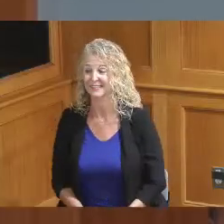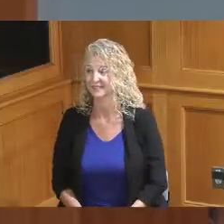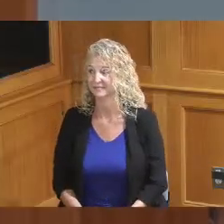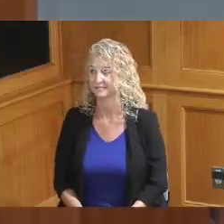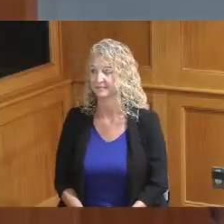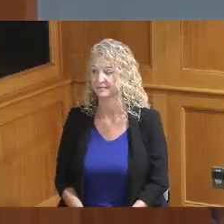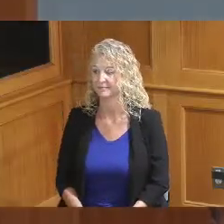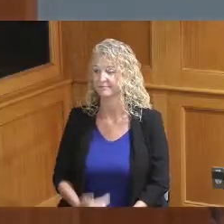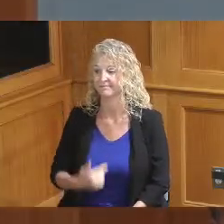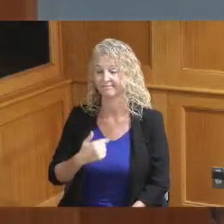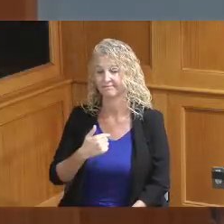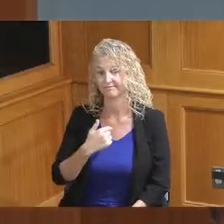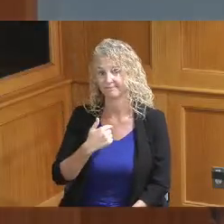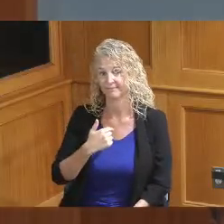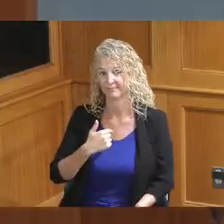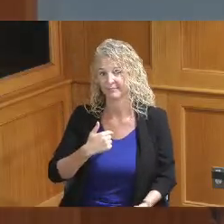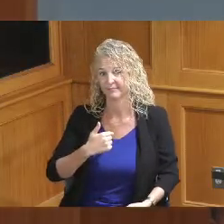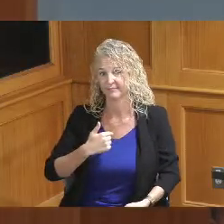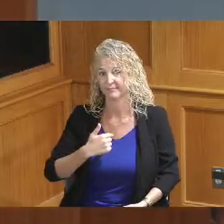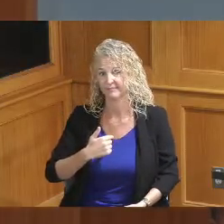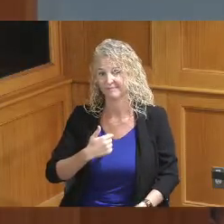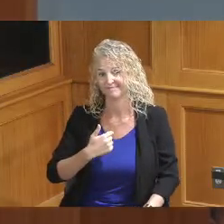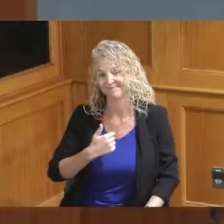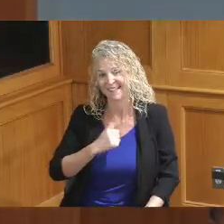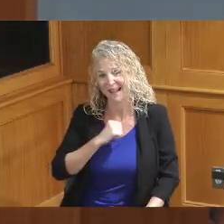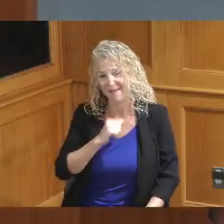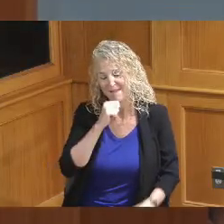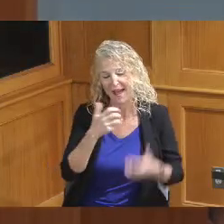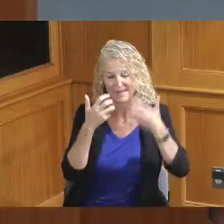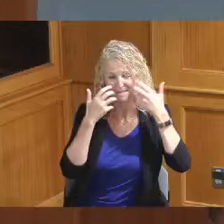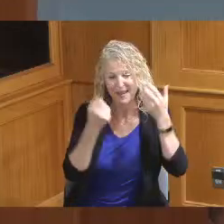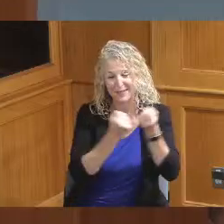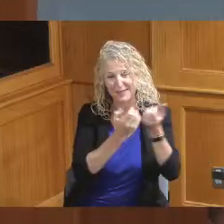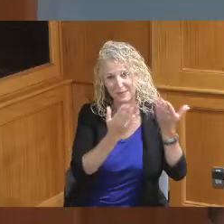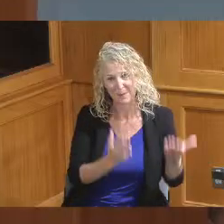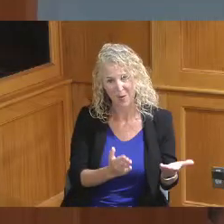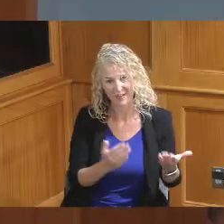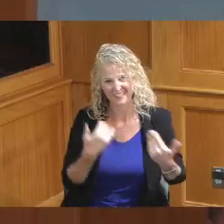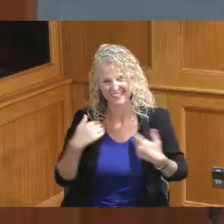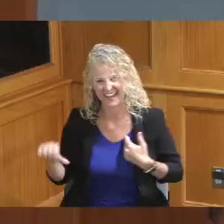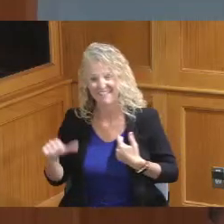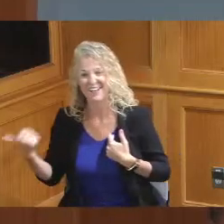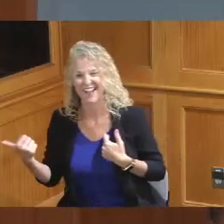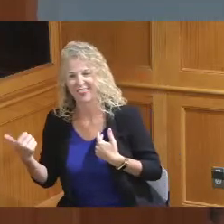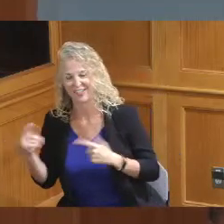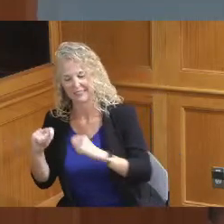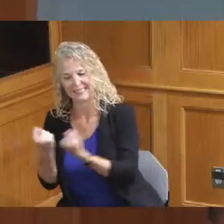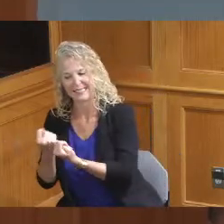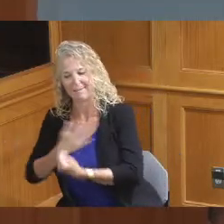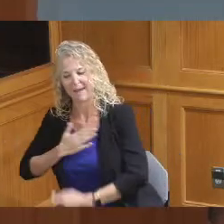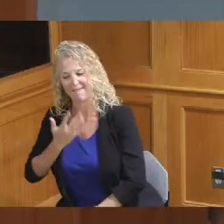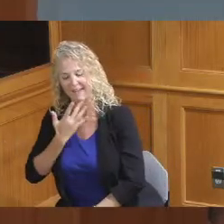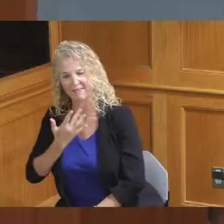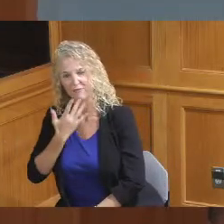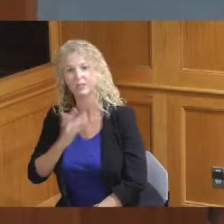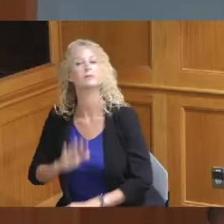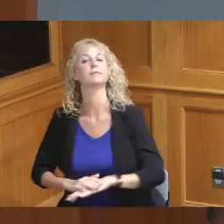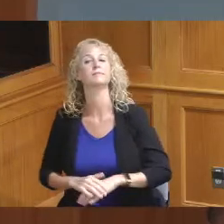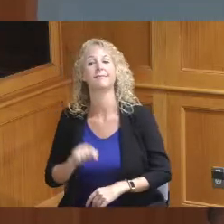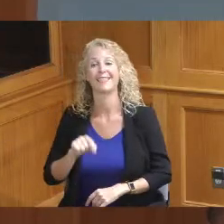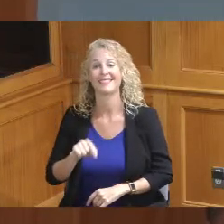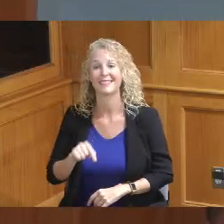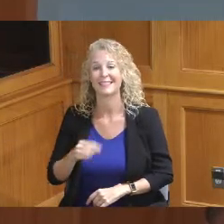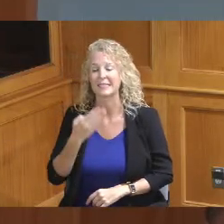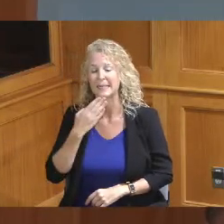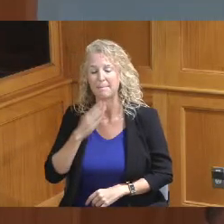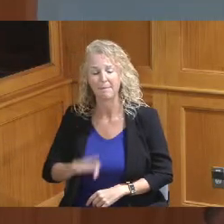I'm not a fan of the Bengals. I have another NFL team I favor. So I understand the fandom part. But this is a bad,